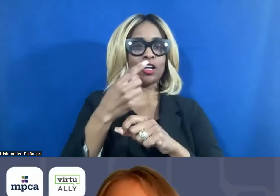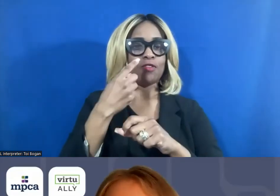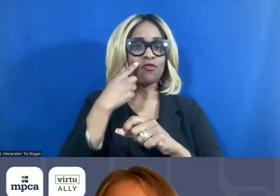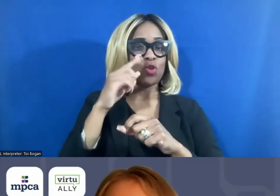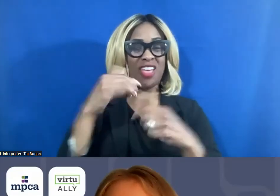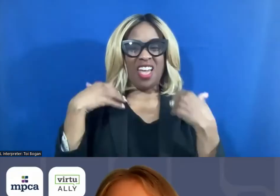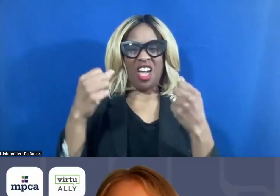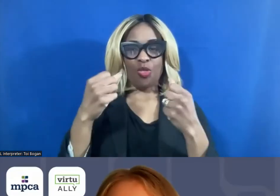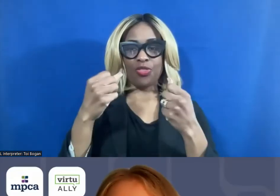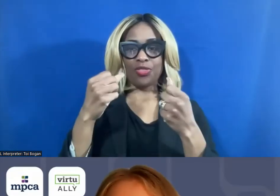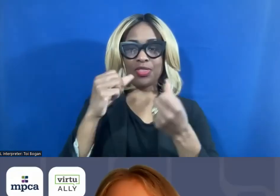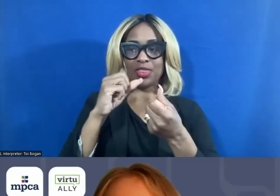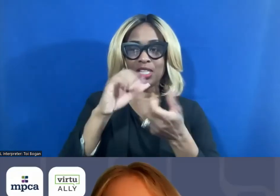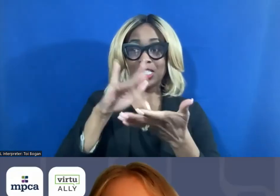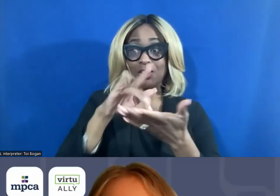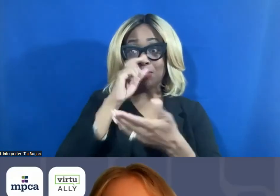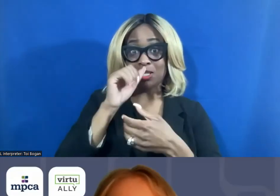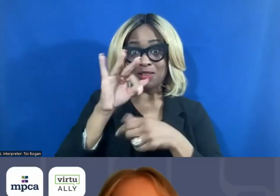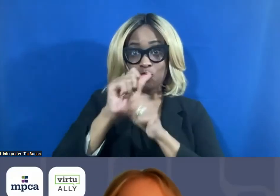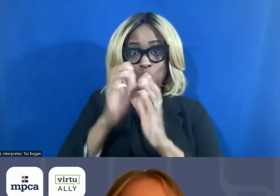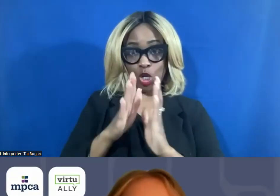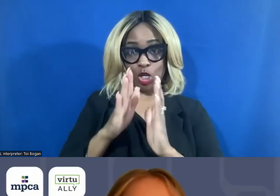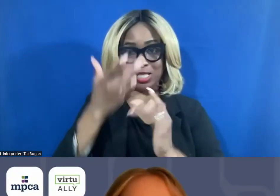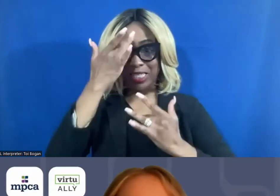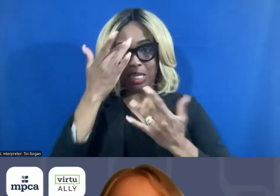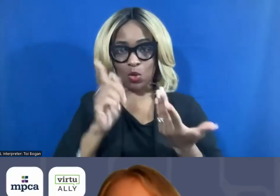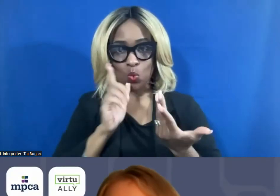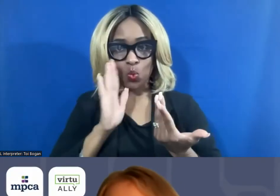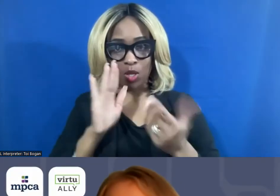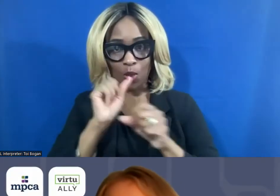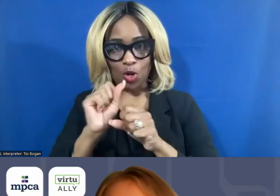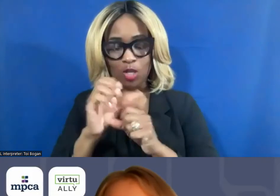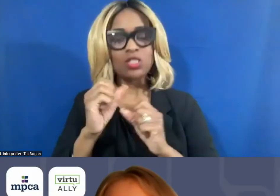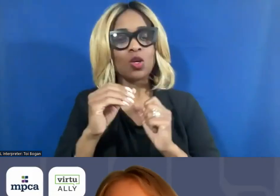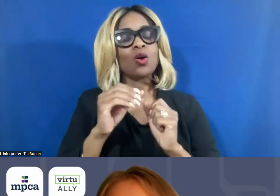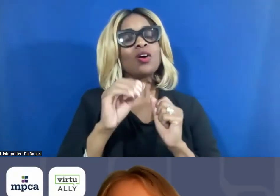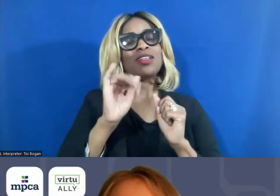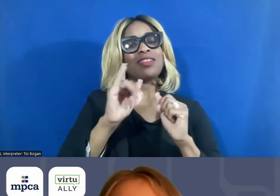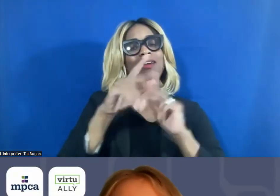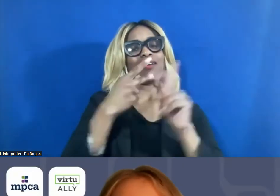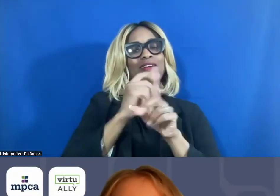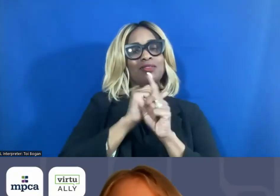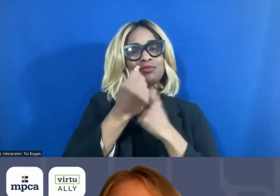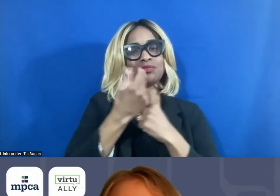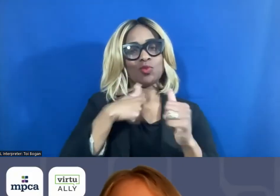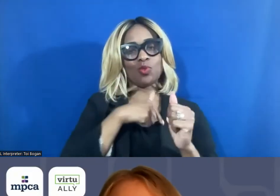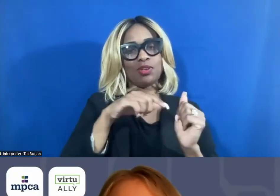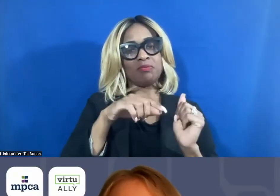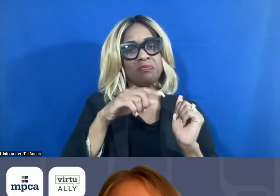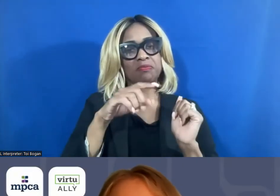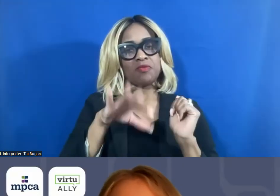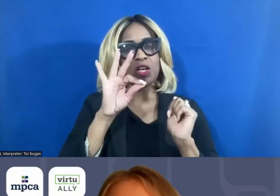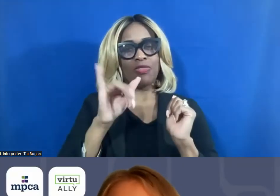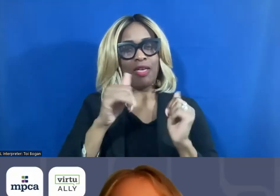when your workers are sick, who's going to do the work? So it's sometimes been those scenarios in which we found that really helps to